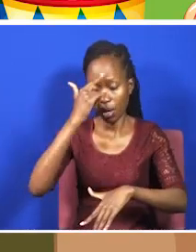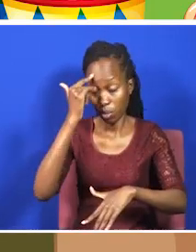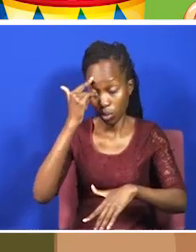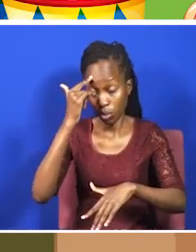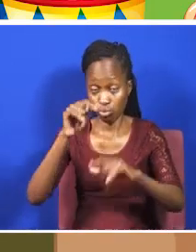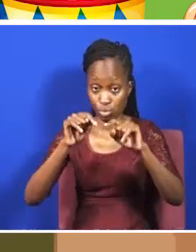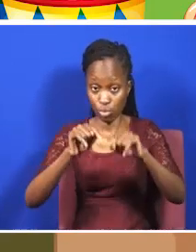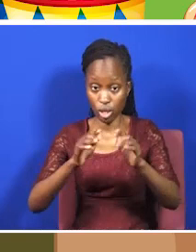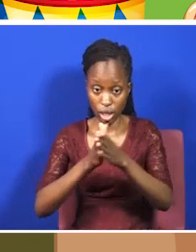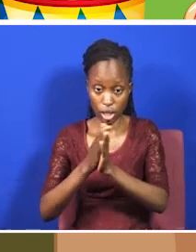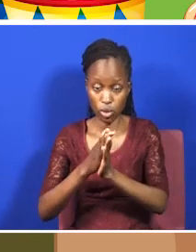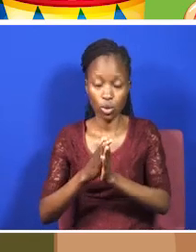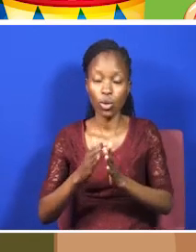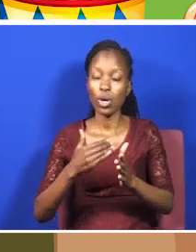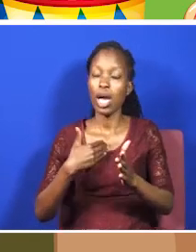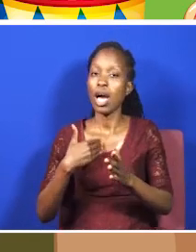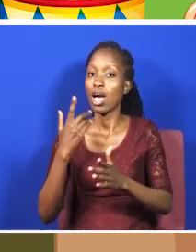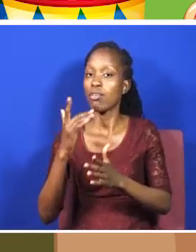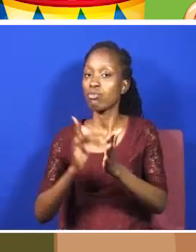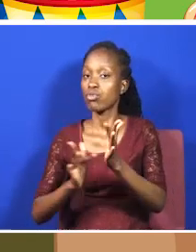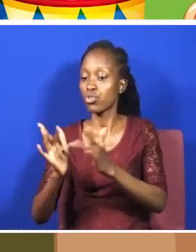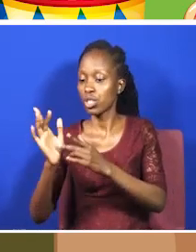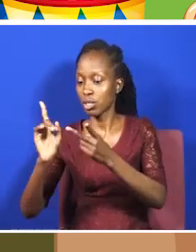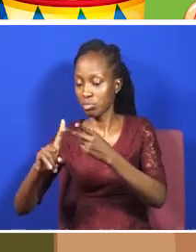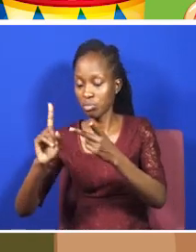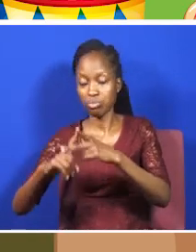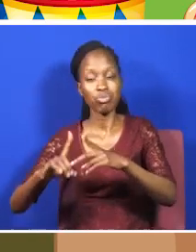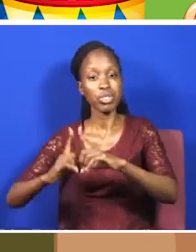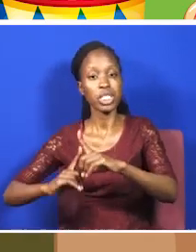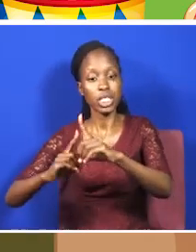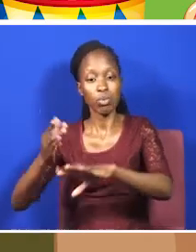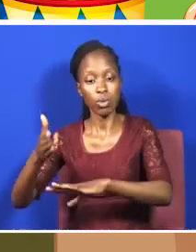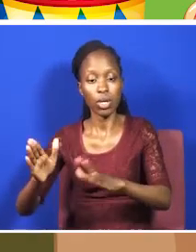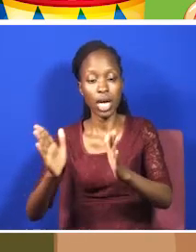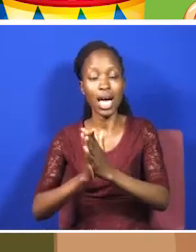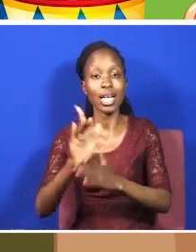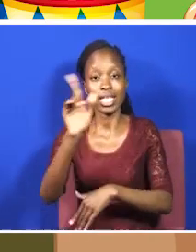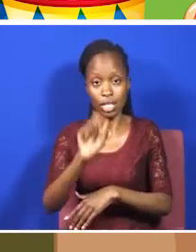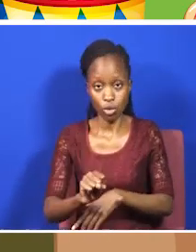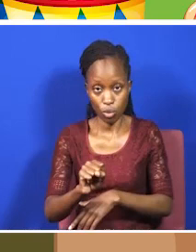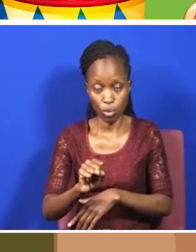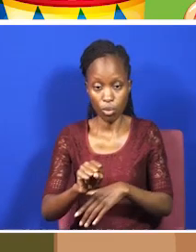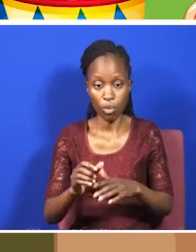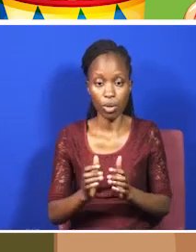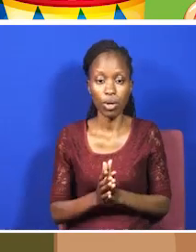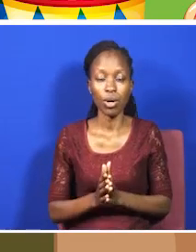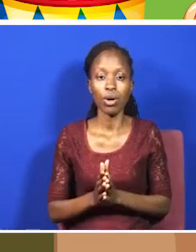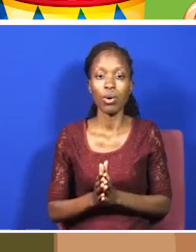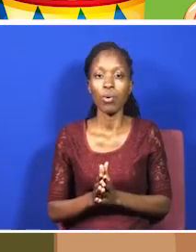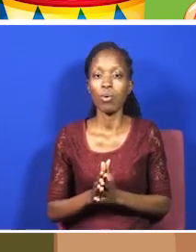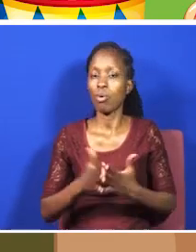like you to listen carefully, because in this story, we have Jesus, we have the